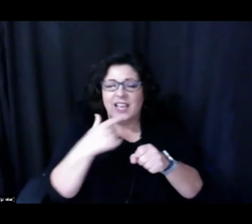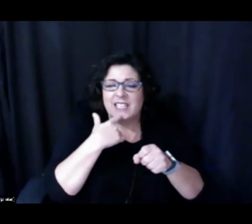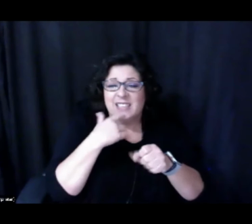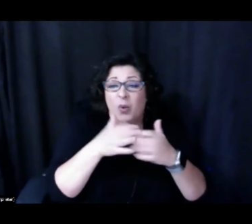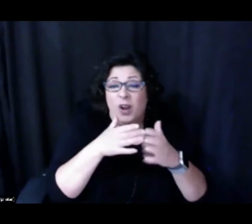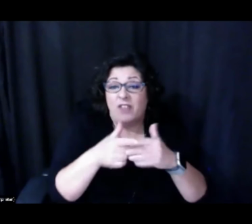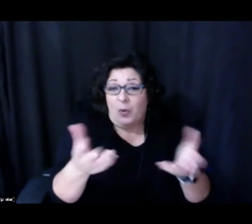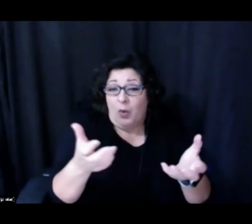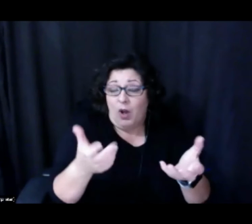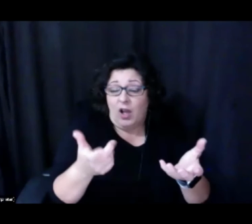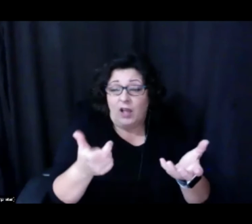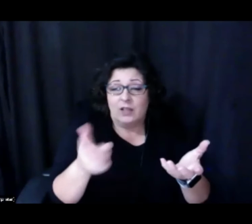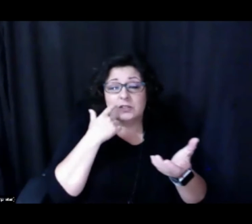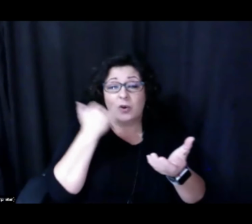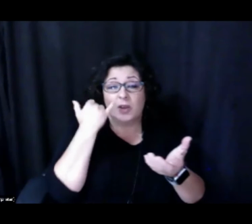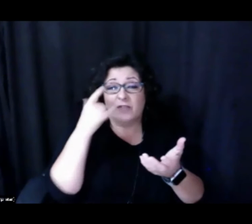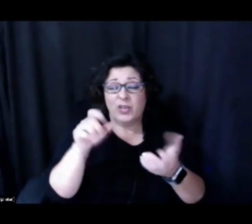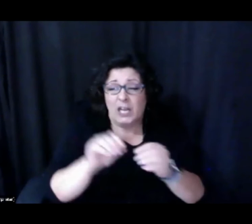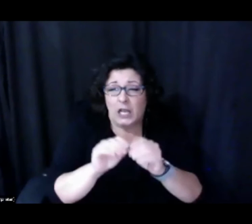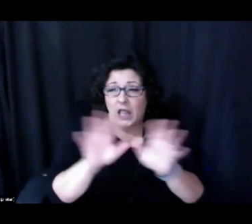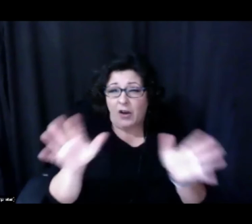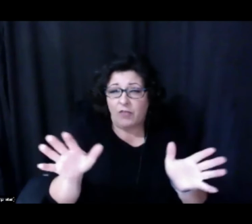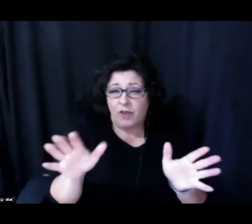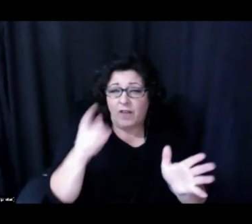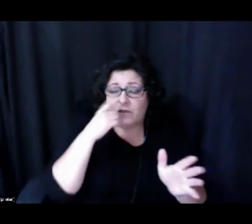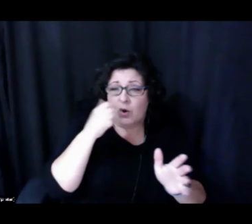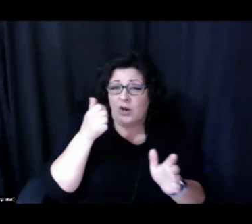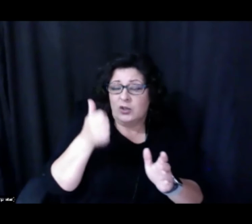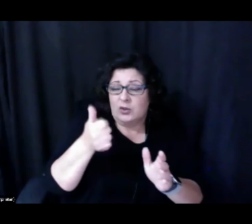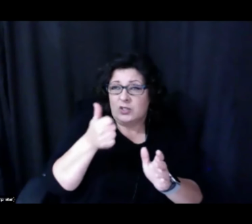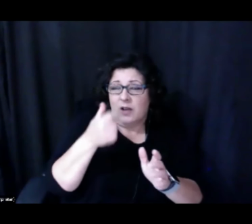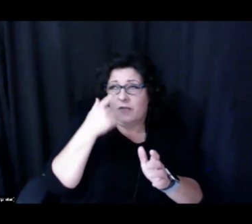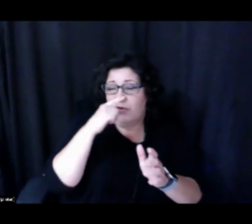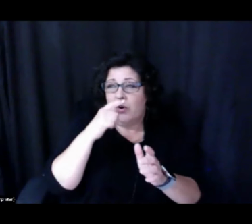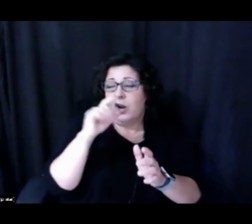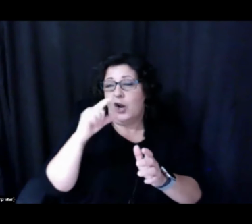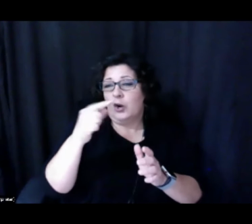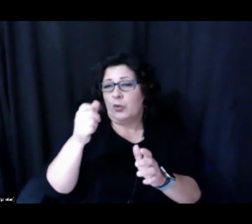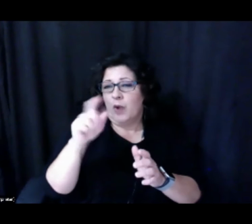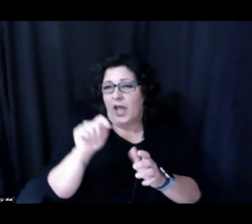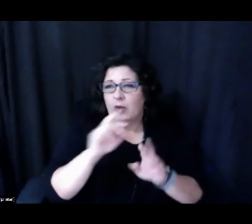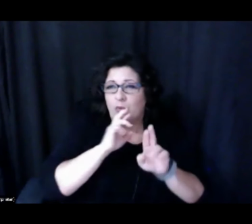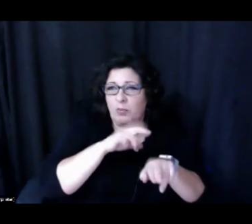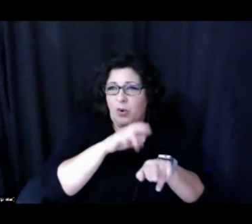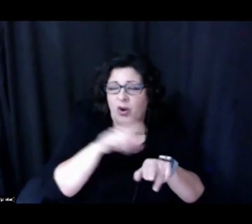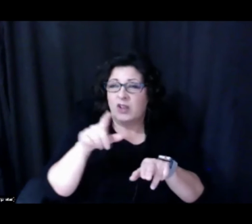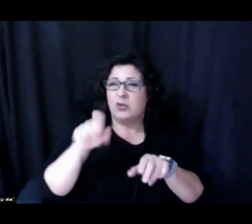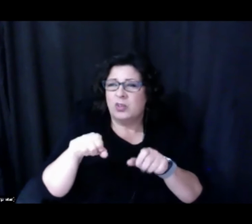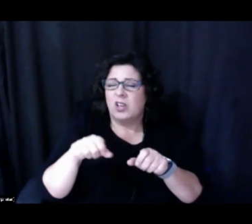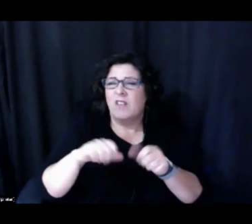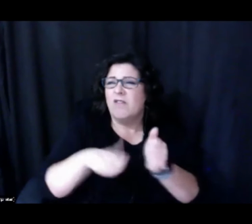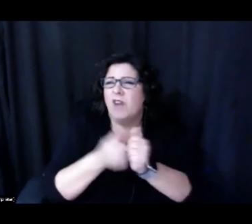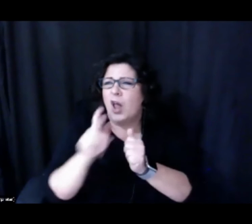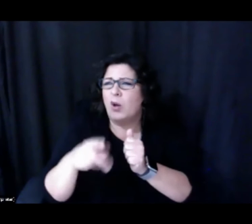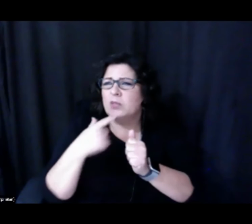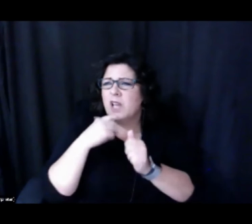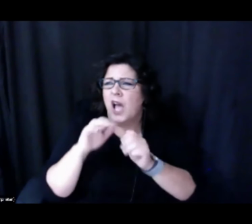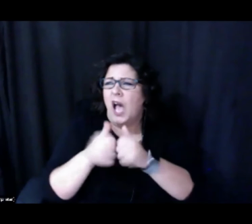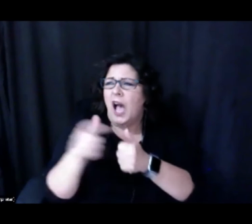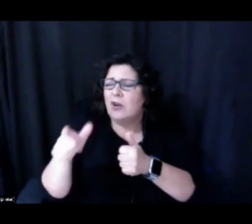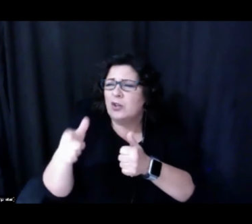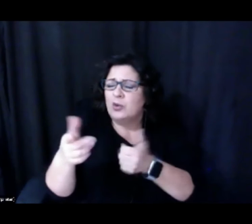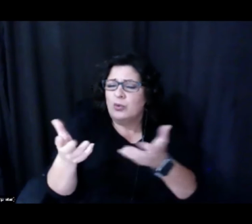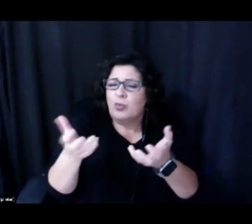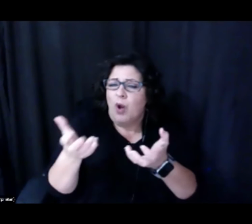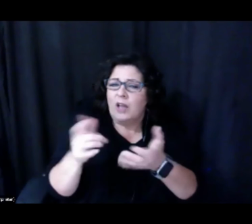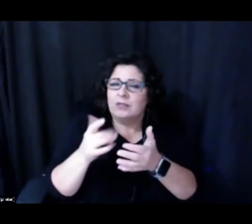want. And then if you need to clarify it for your grant reporting, then you can follow up and ask them if they have a preference of how you would like them to,